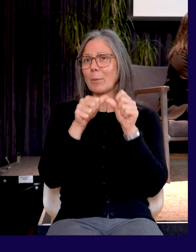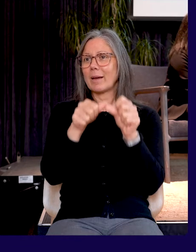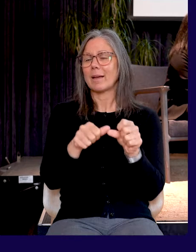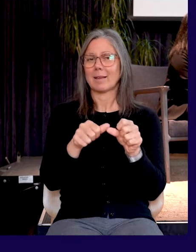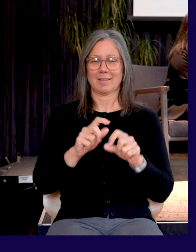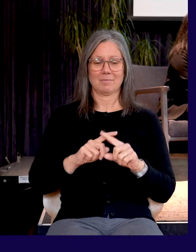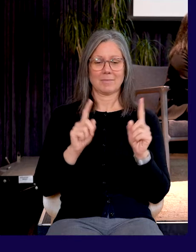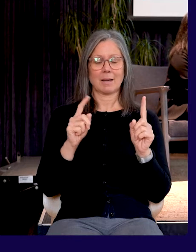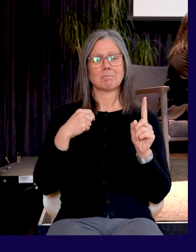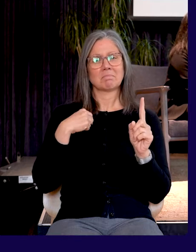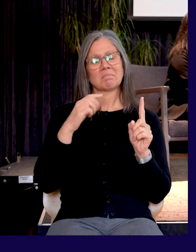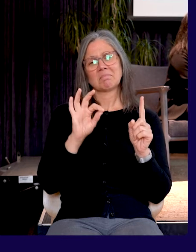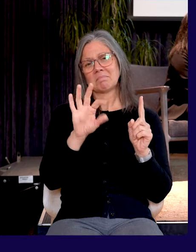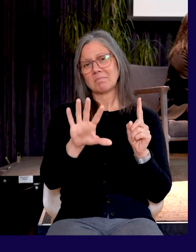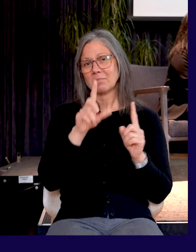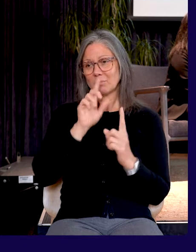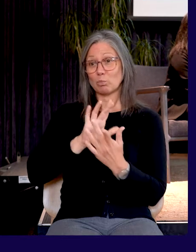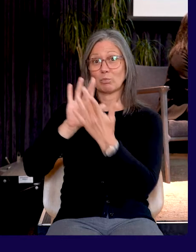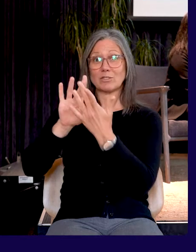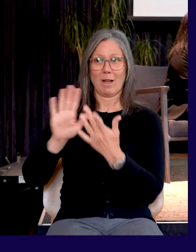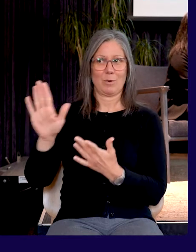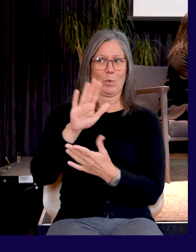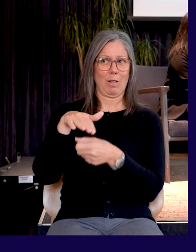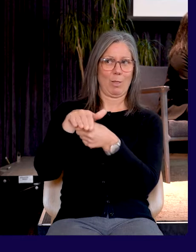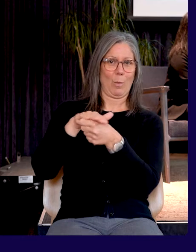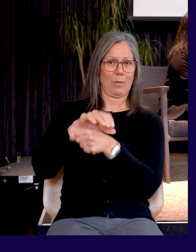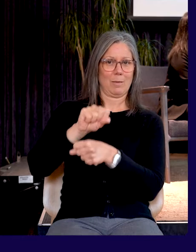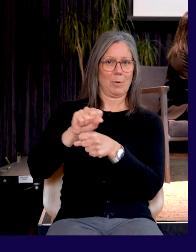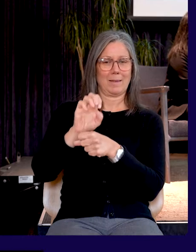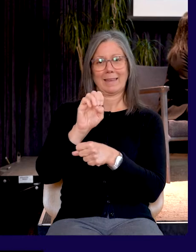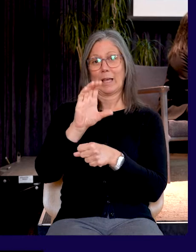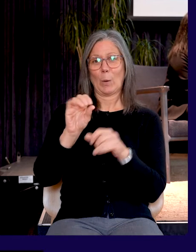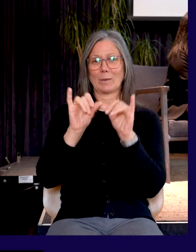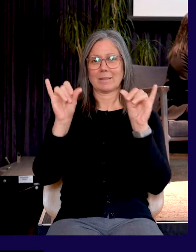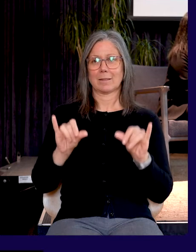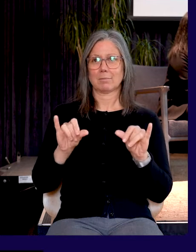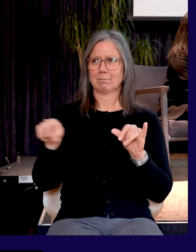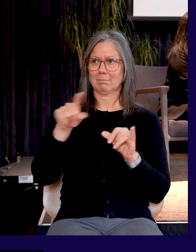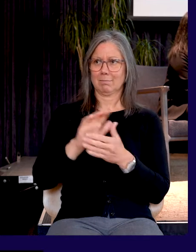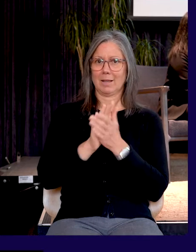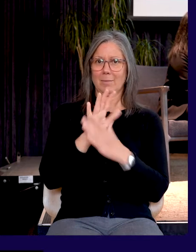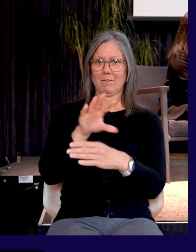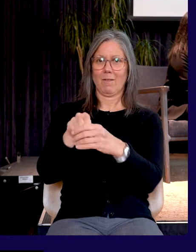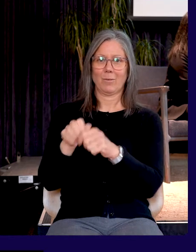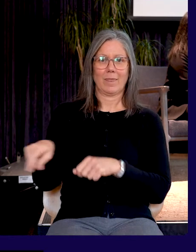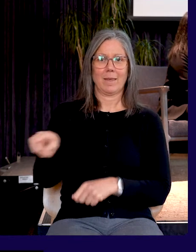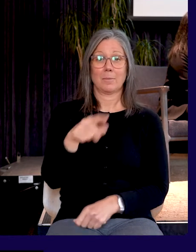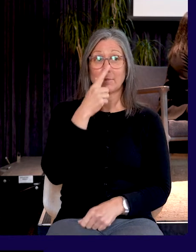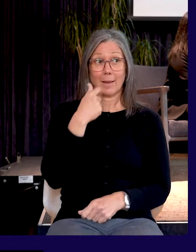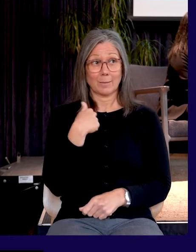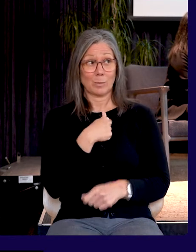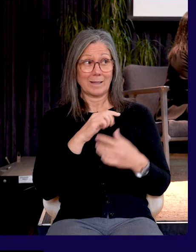But I would say reach out to your local employment ecosystem and get involved, because what we